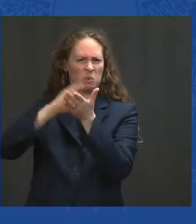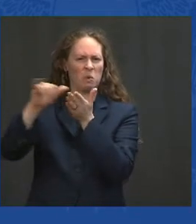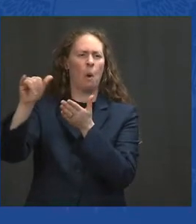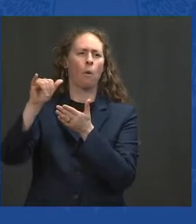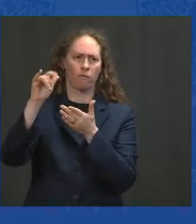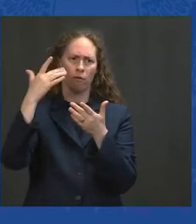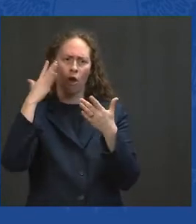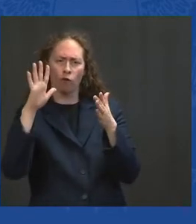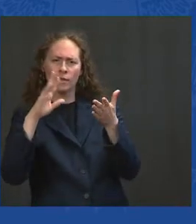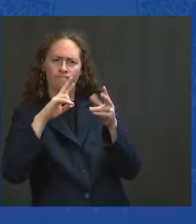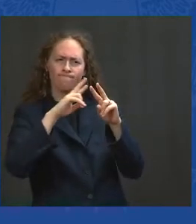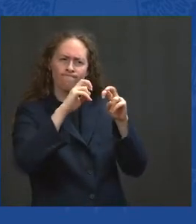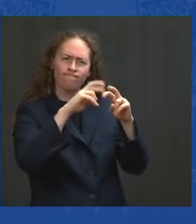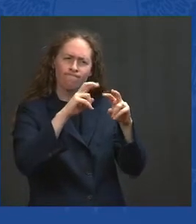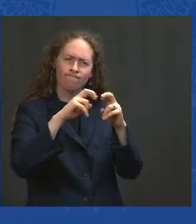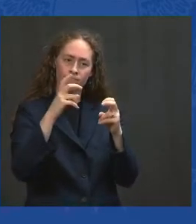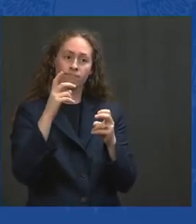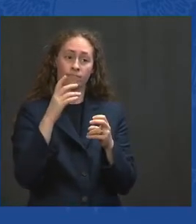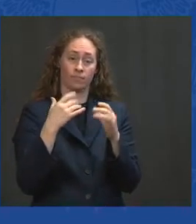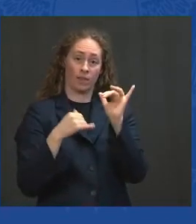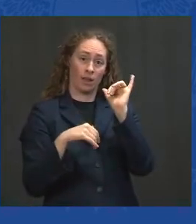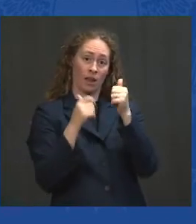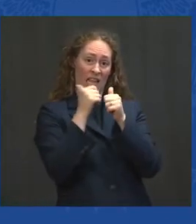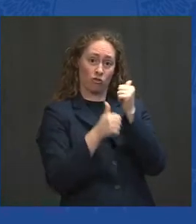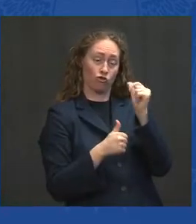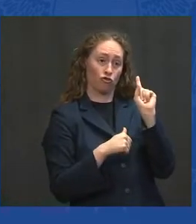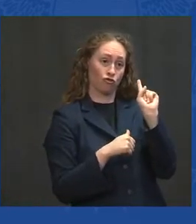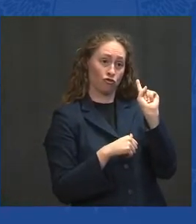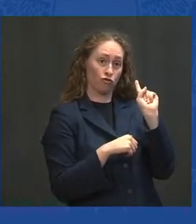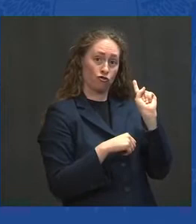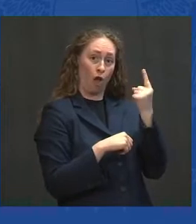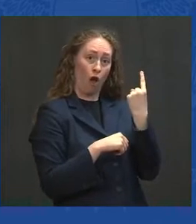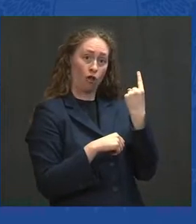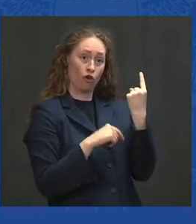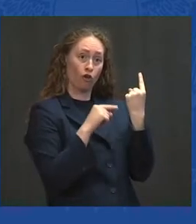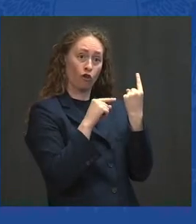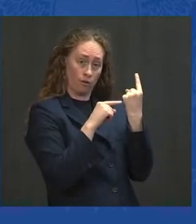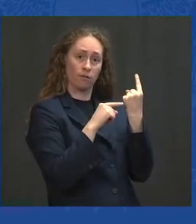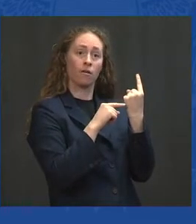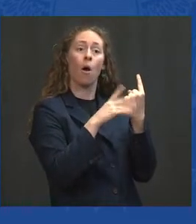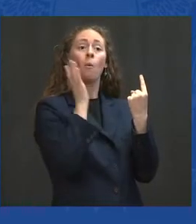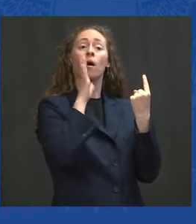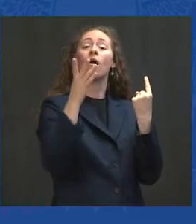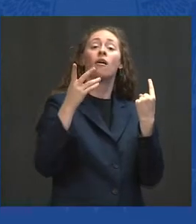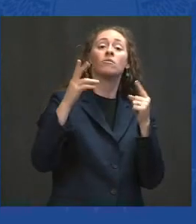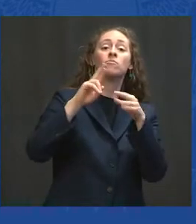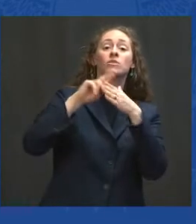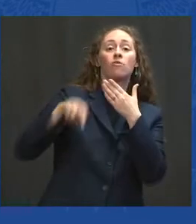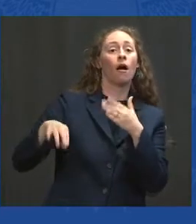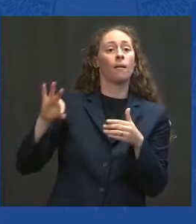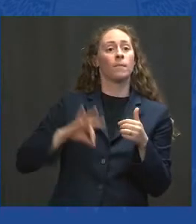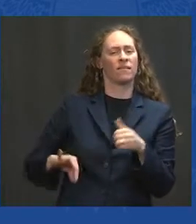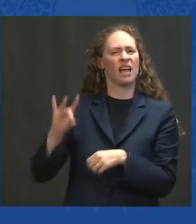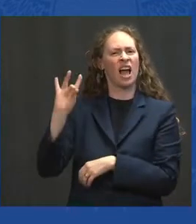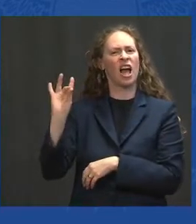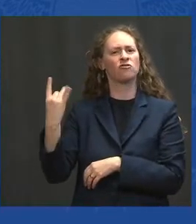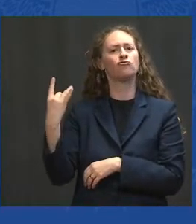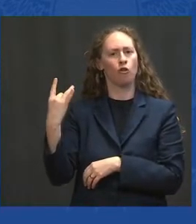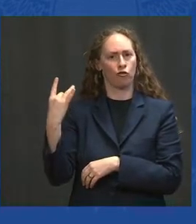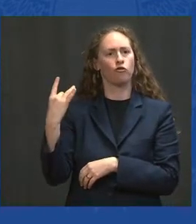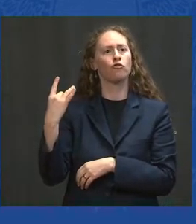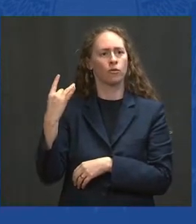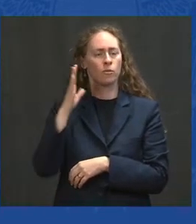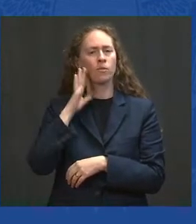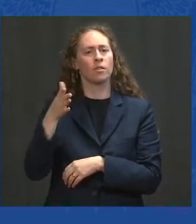cut cost, it returns $8 in benefits down the line. $8 would have to be spent